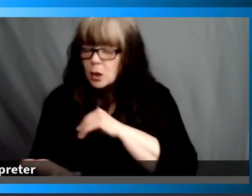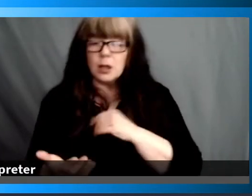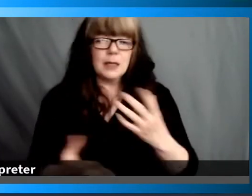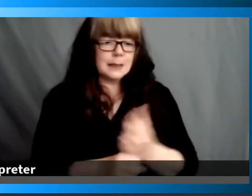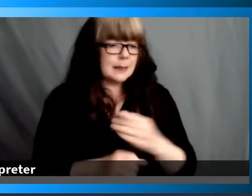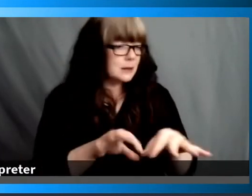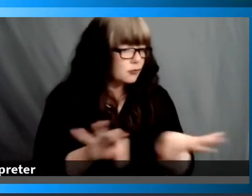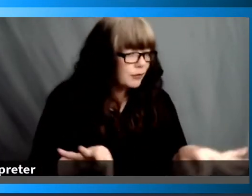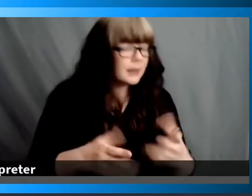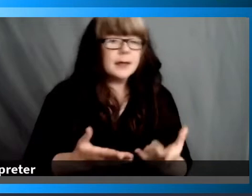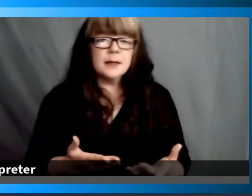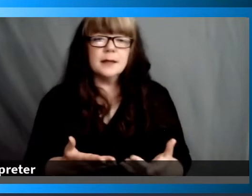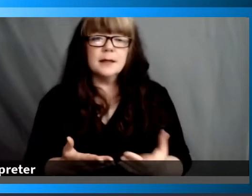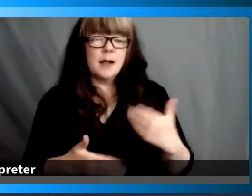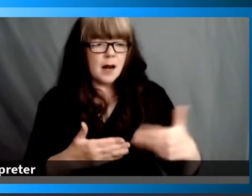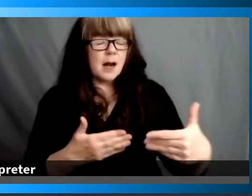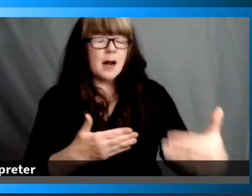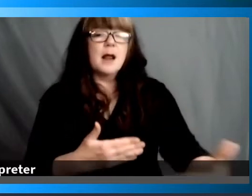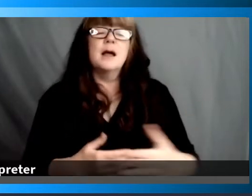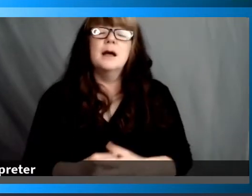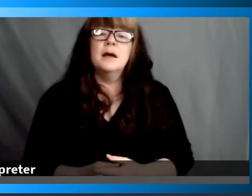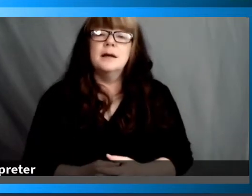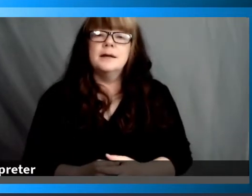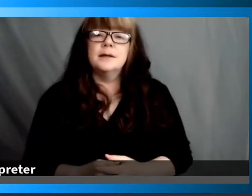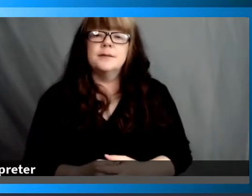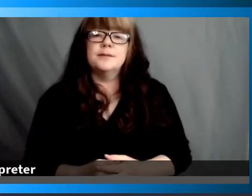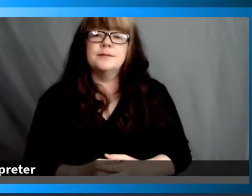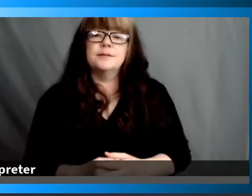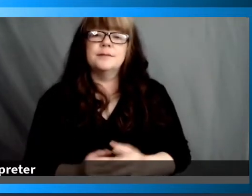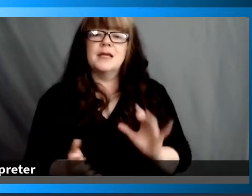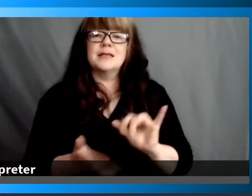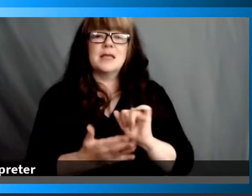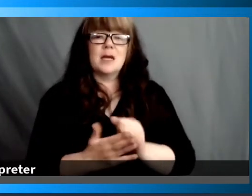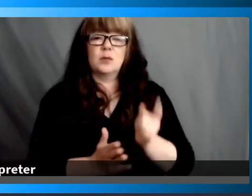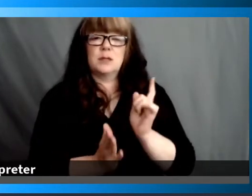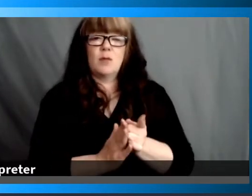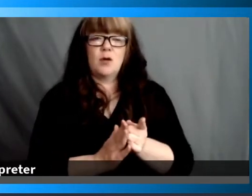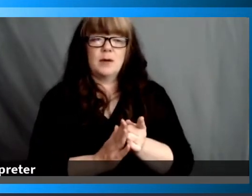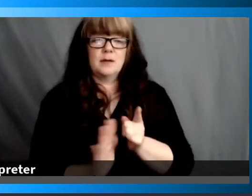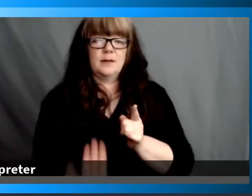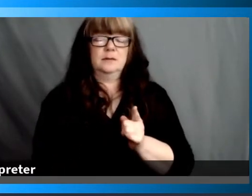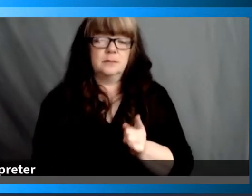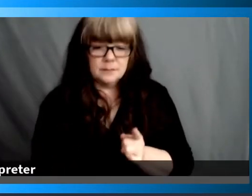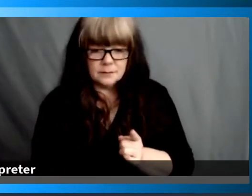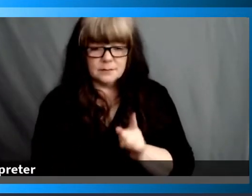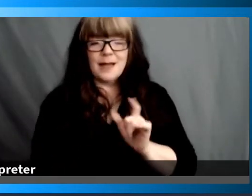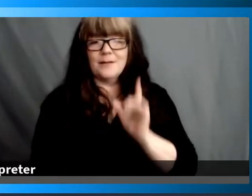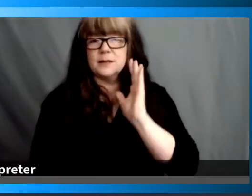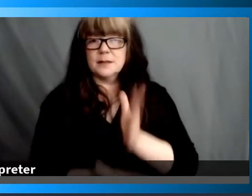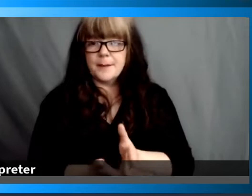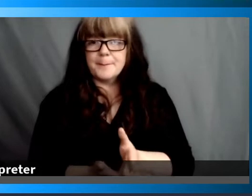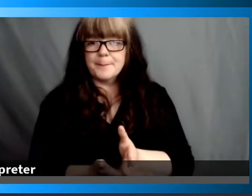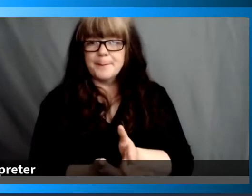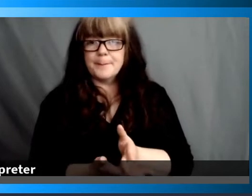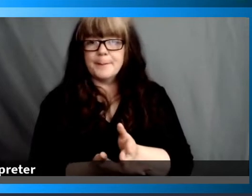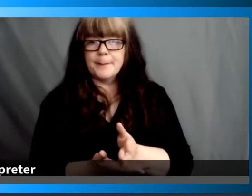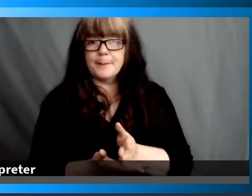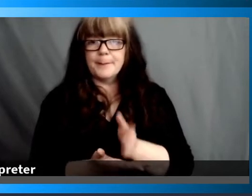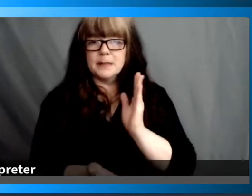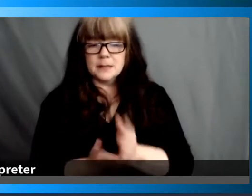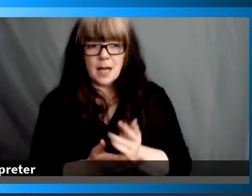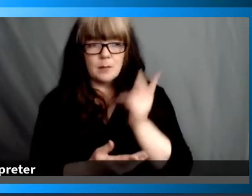move. And people, it was like a moment of having to stop and having to reflect and